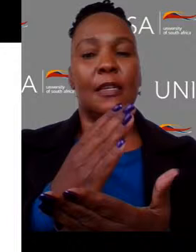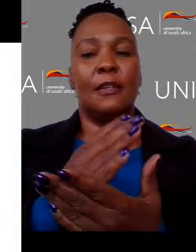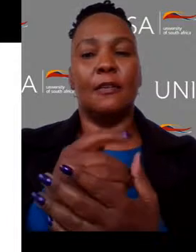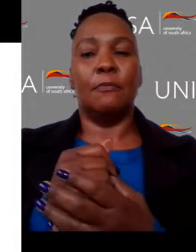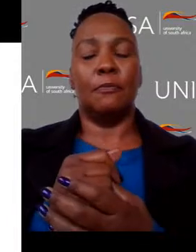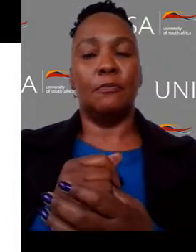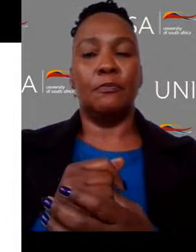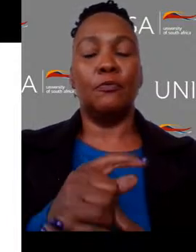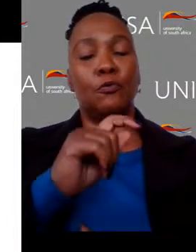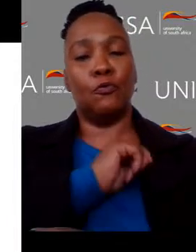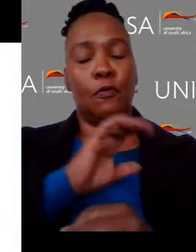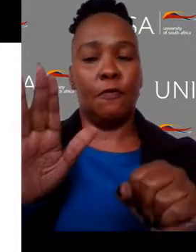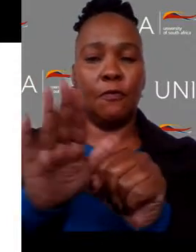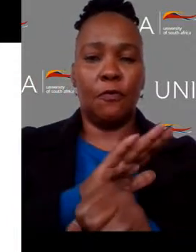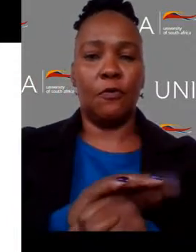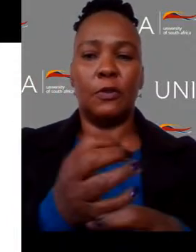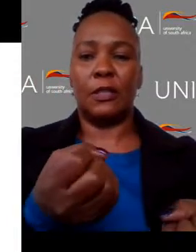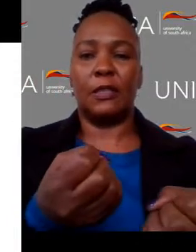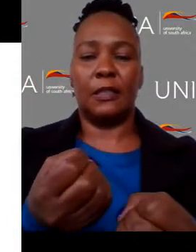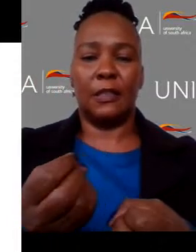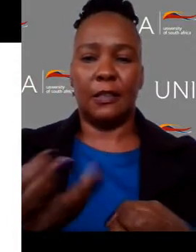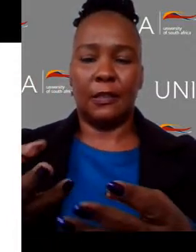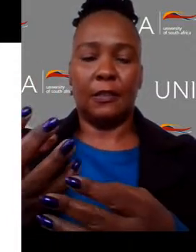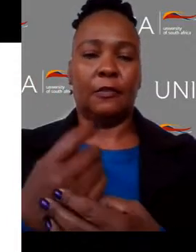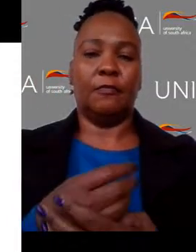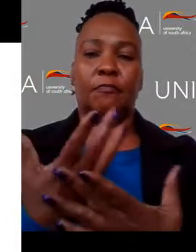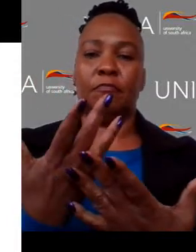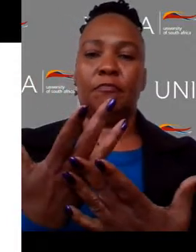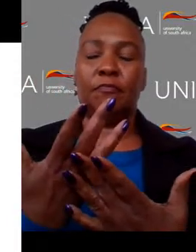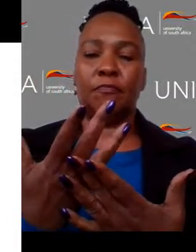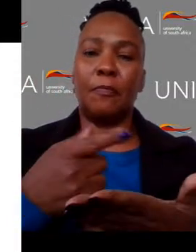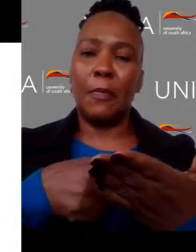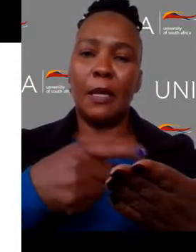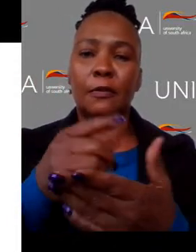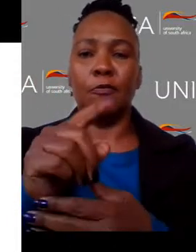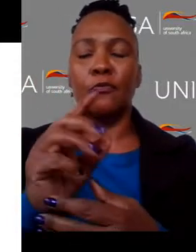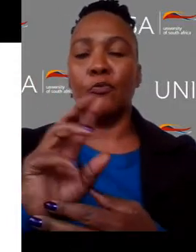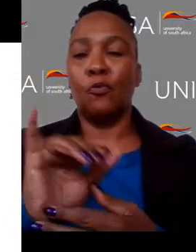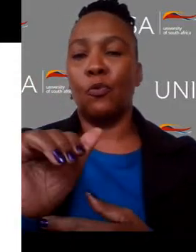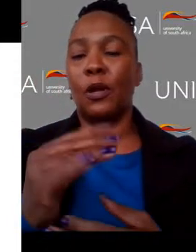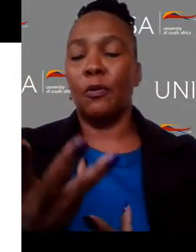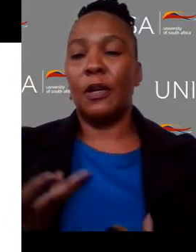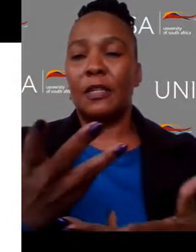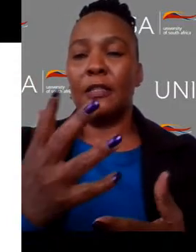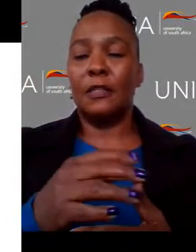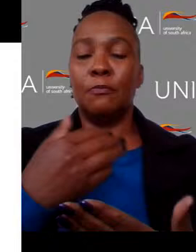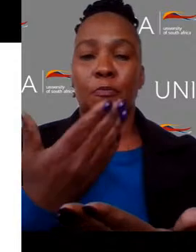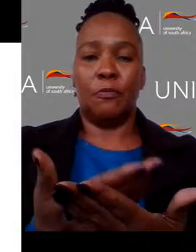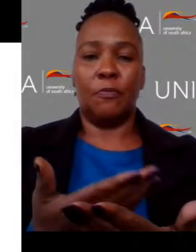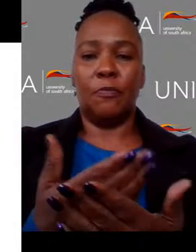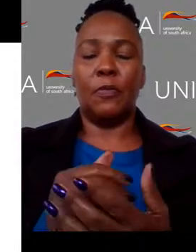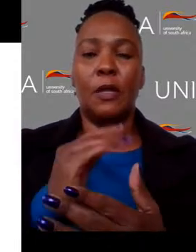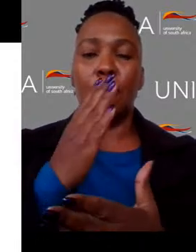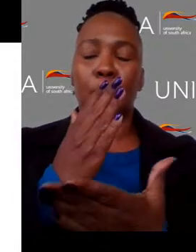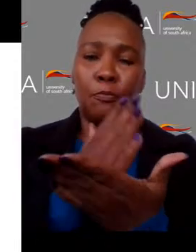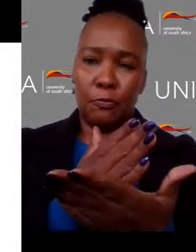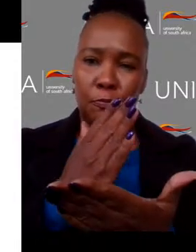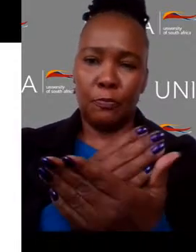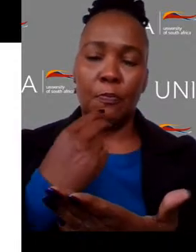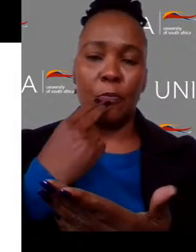truthful and about giving credit where it is due. It's also about keeping promises and staying